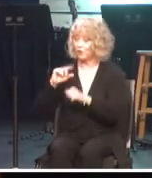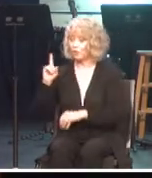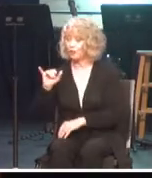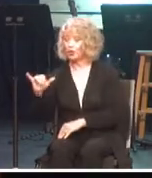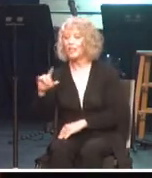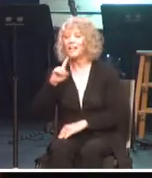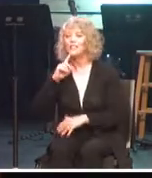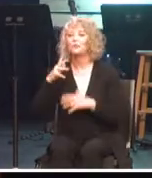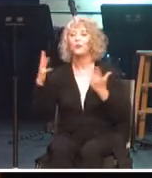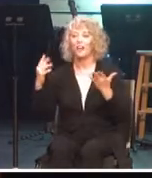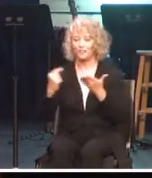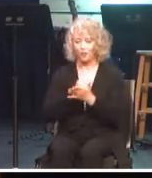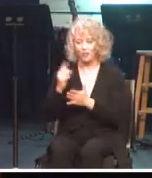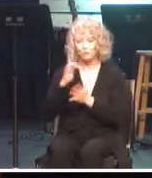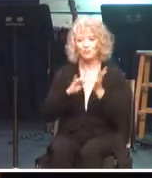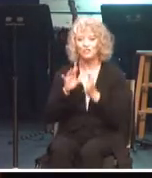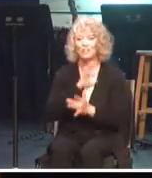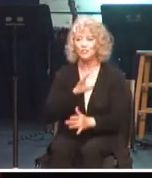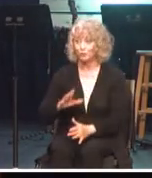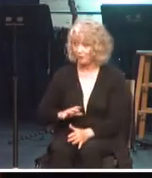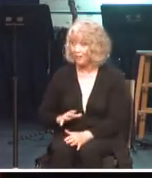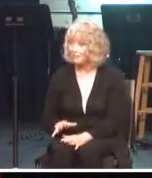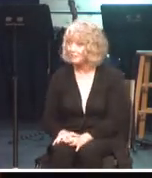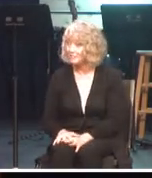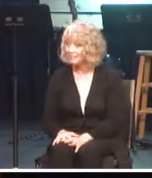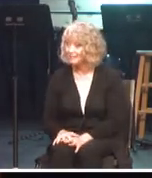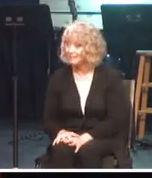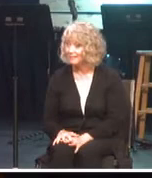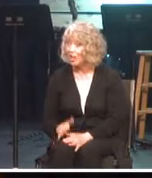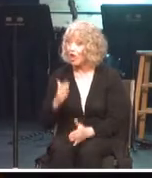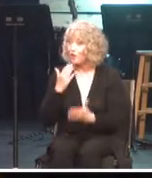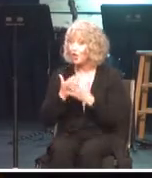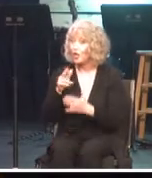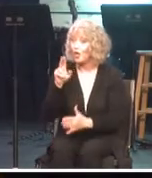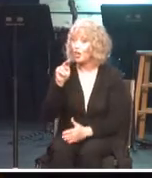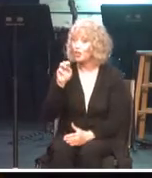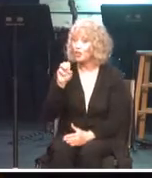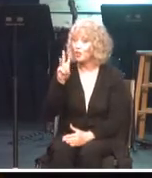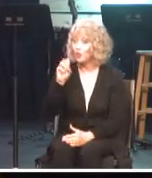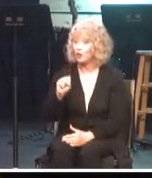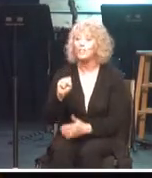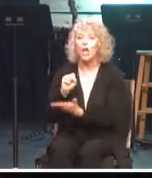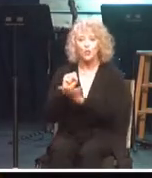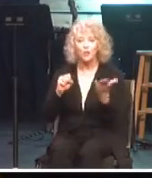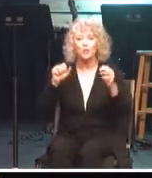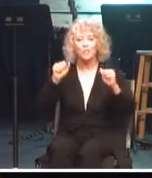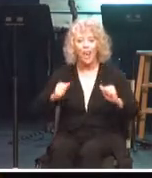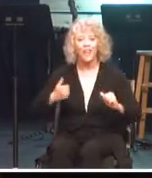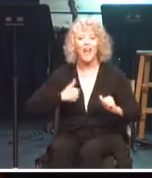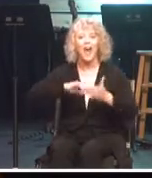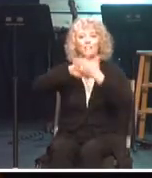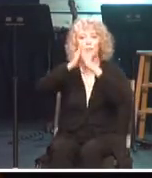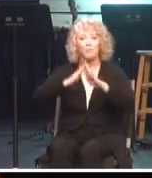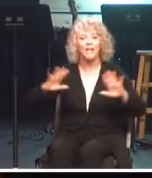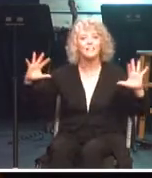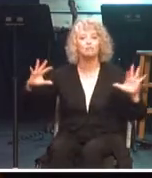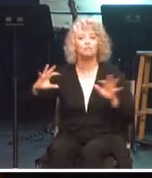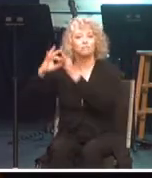the gospel of Jesus Christ. The good news of reconciliation with your